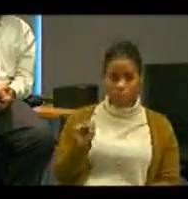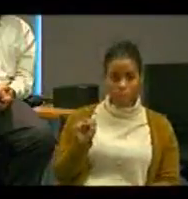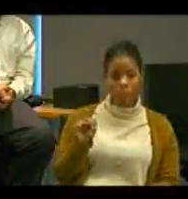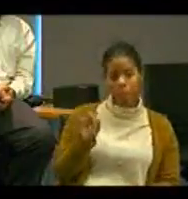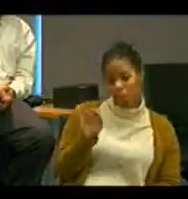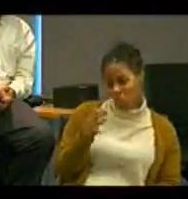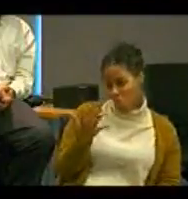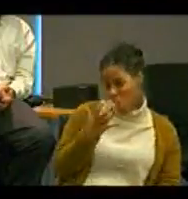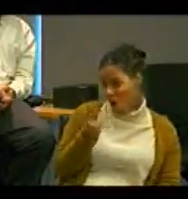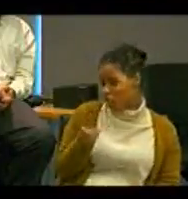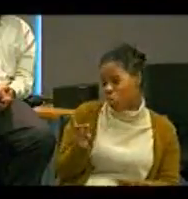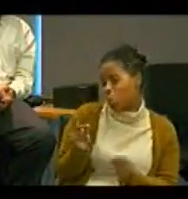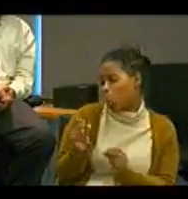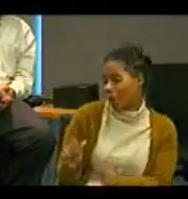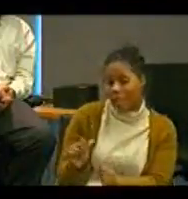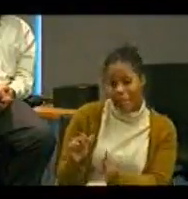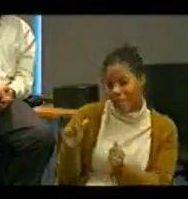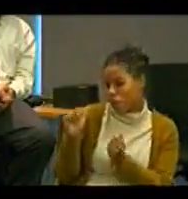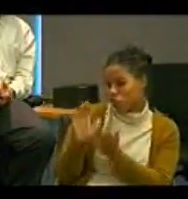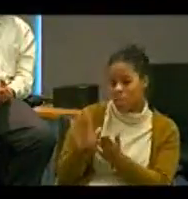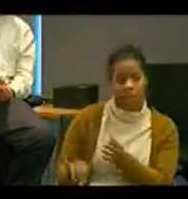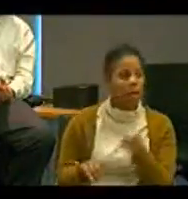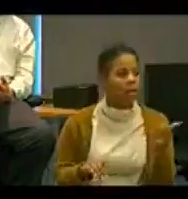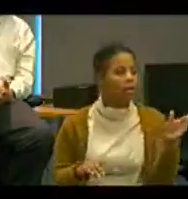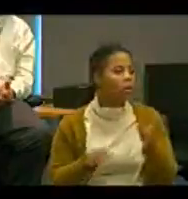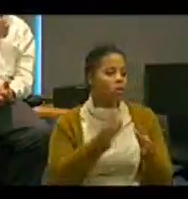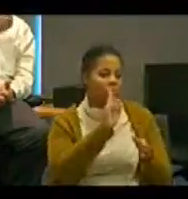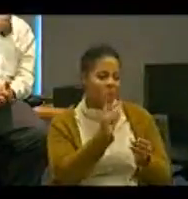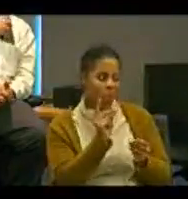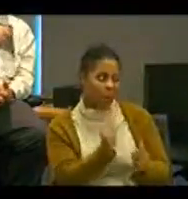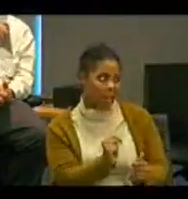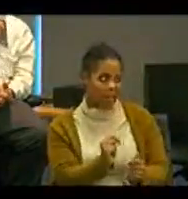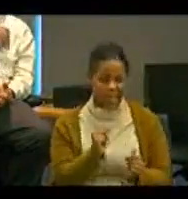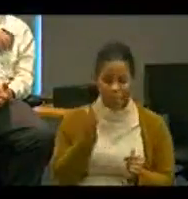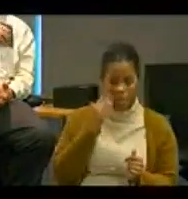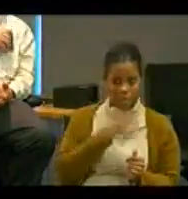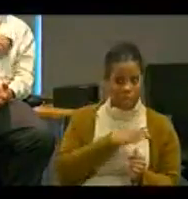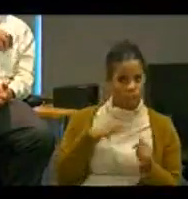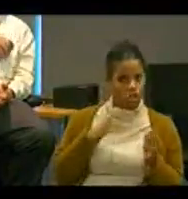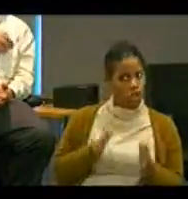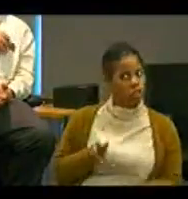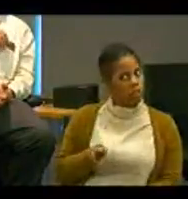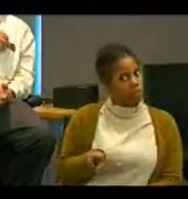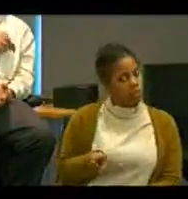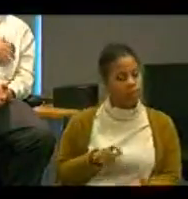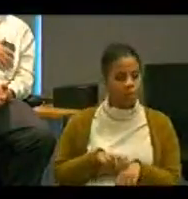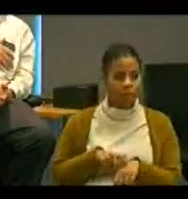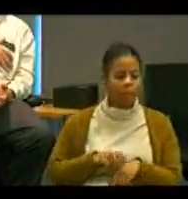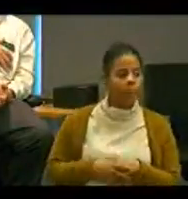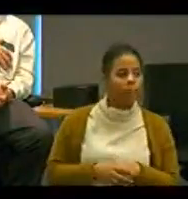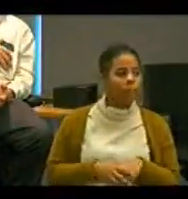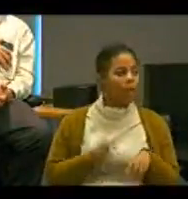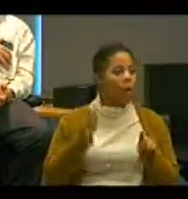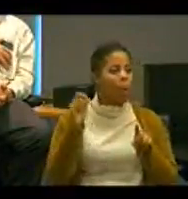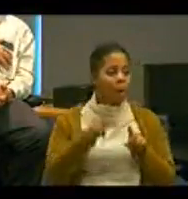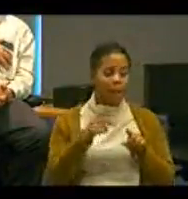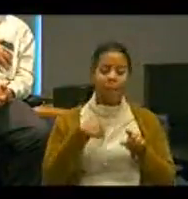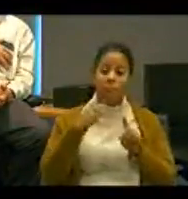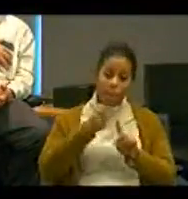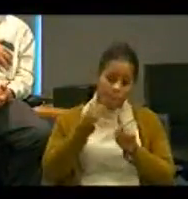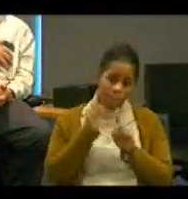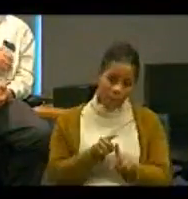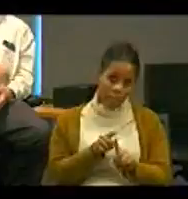quickly, I just want to truly quickly, because Commissioner Narasaki and I both have questions. Thank you. Okay, just quickly. The bottom line is that the